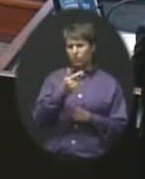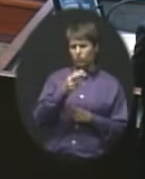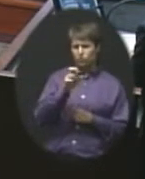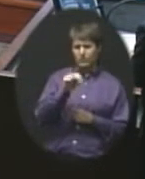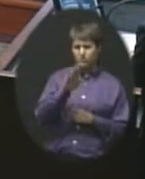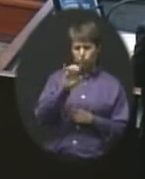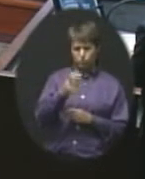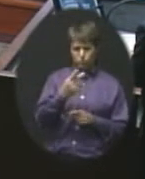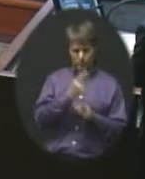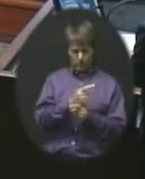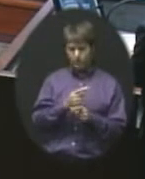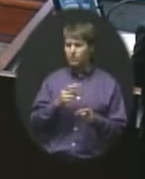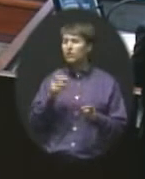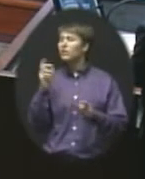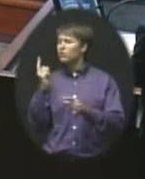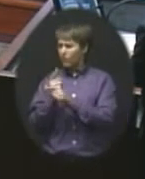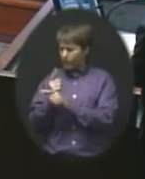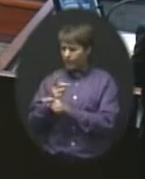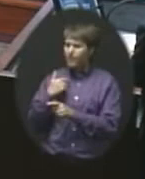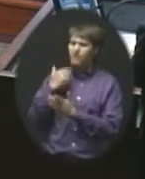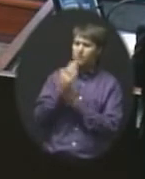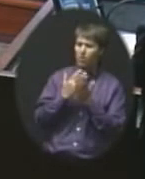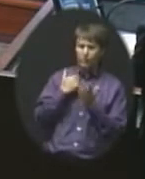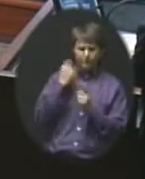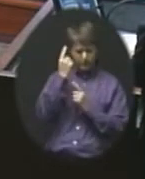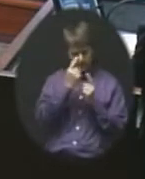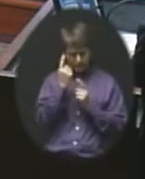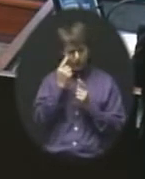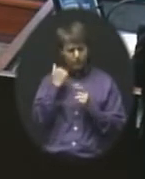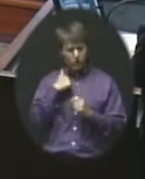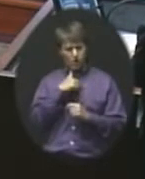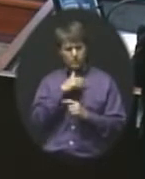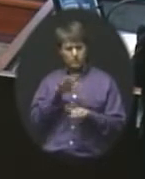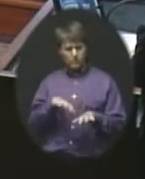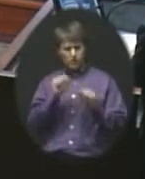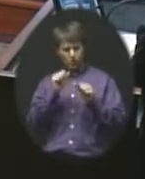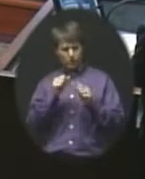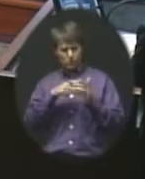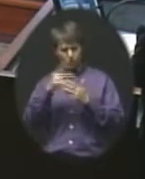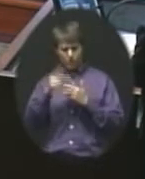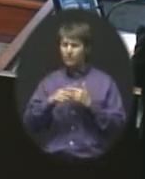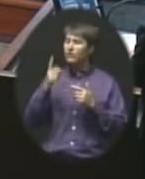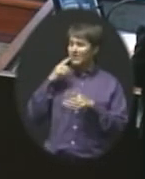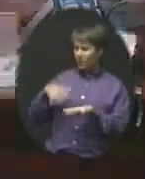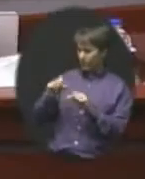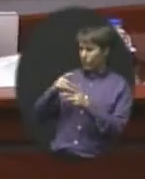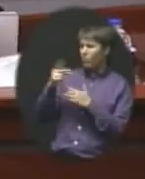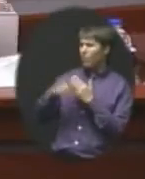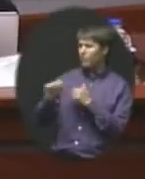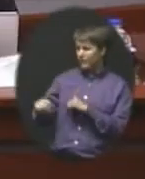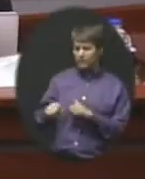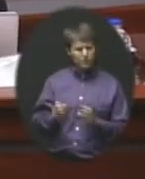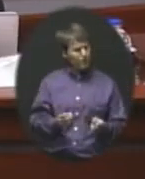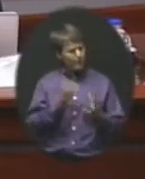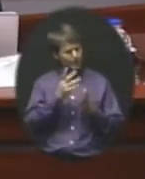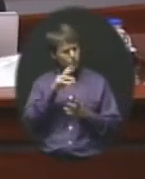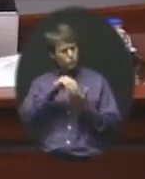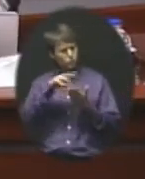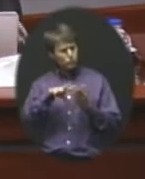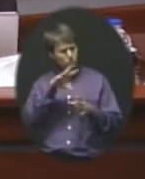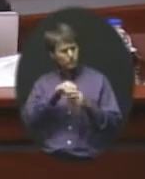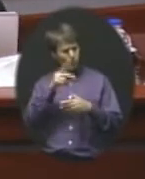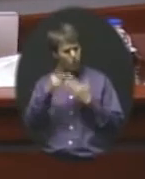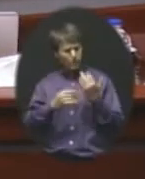that. That's correct. Right. And that's part of the consideration for us to take over the program. To take over the program, yes. All right. How many students are in the program